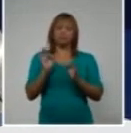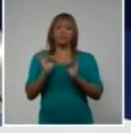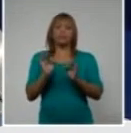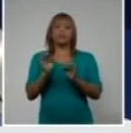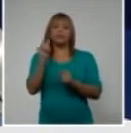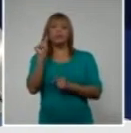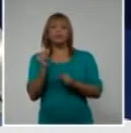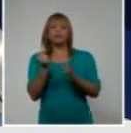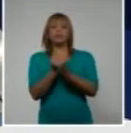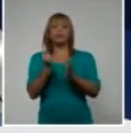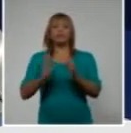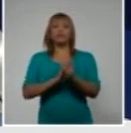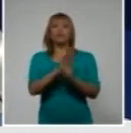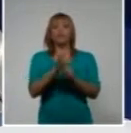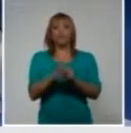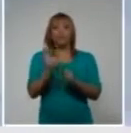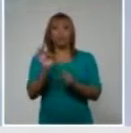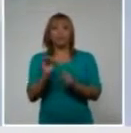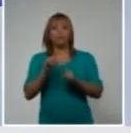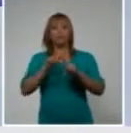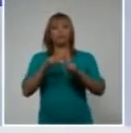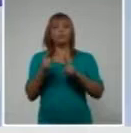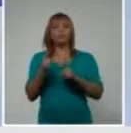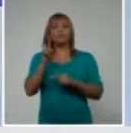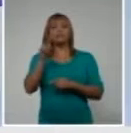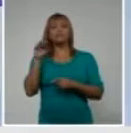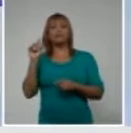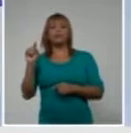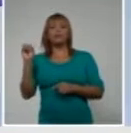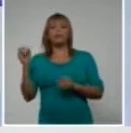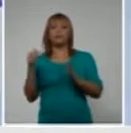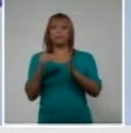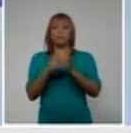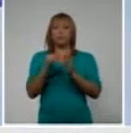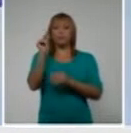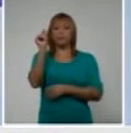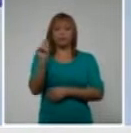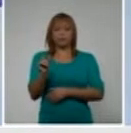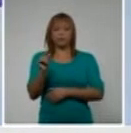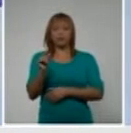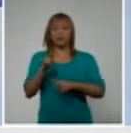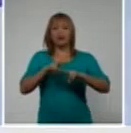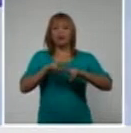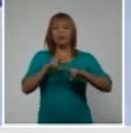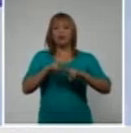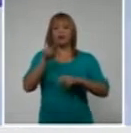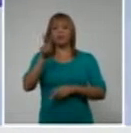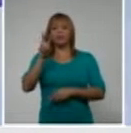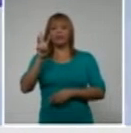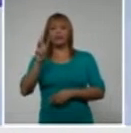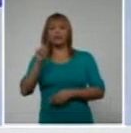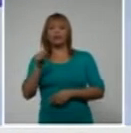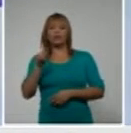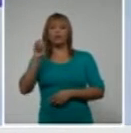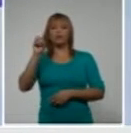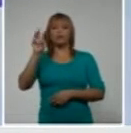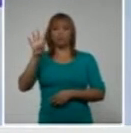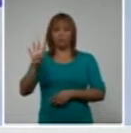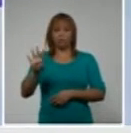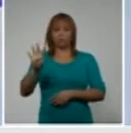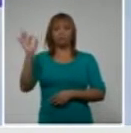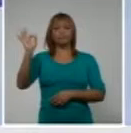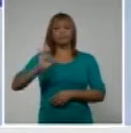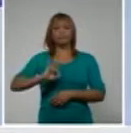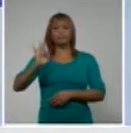the highest in the country, with 23.04, Artemisa's 13.79, Pinar